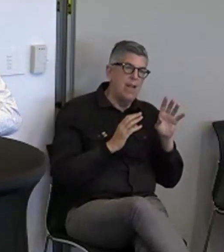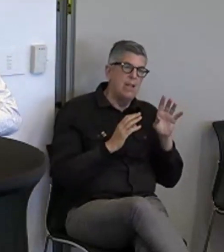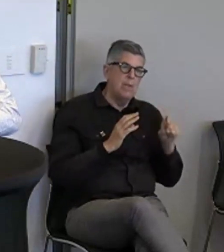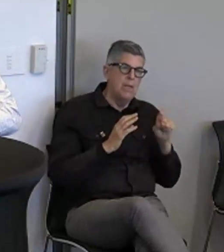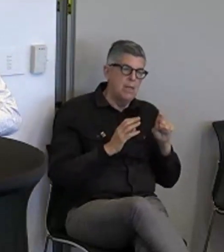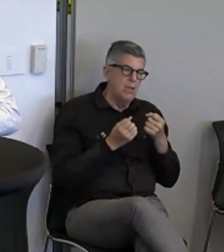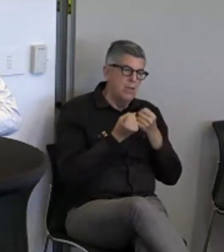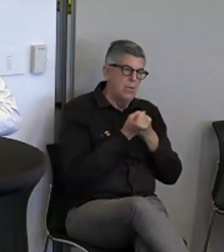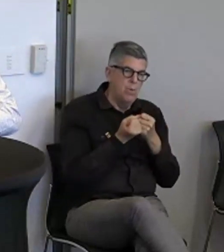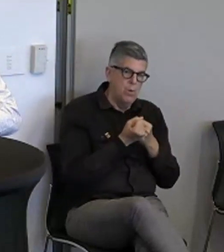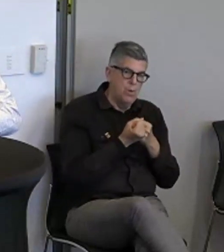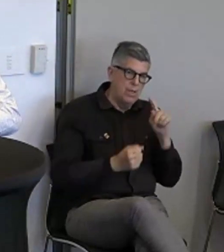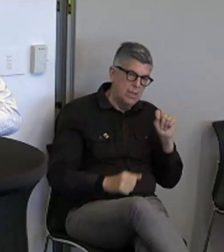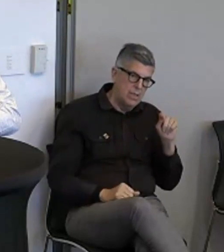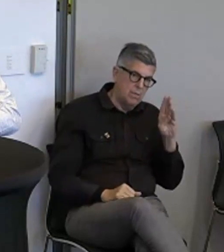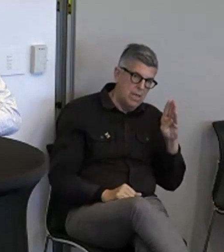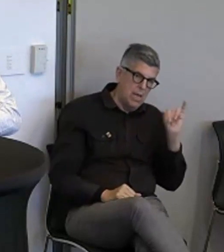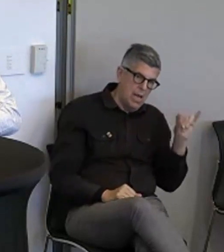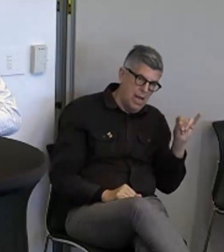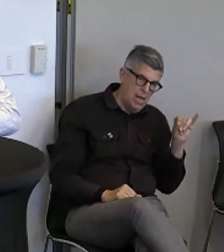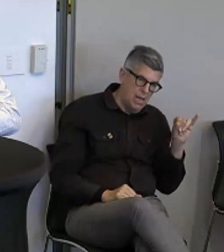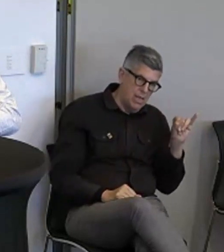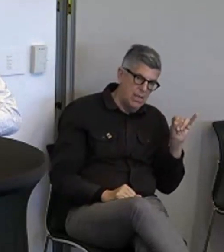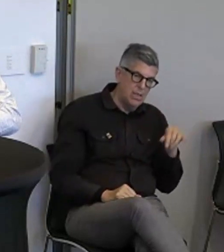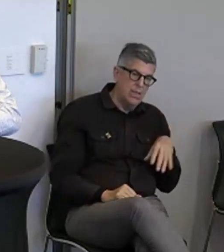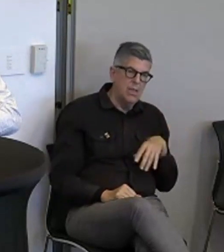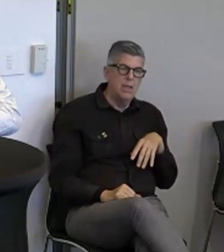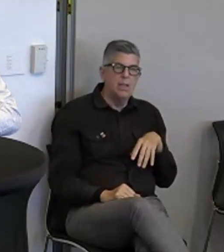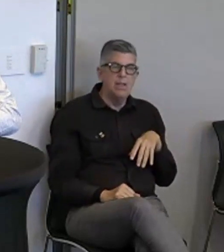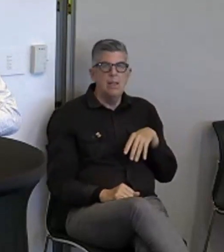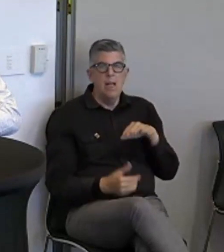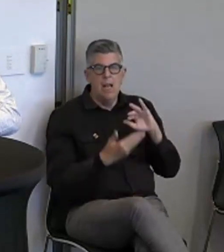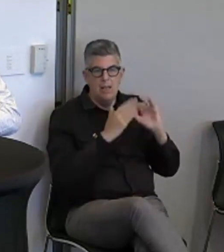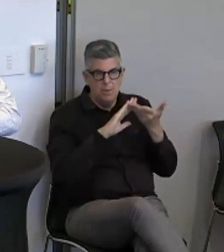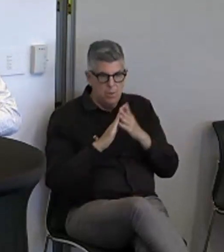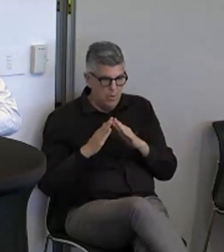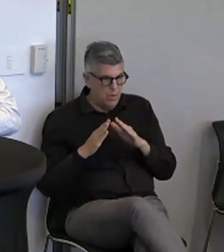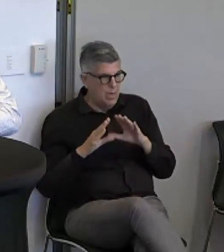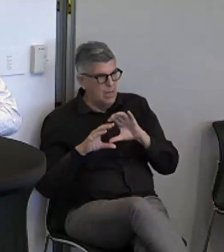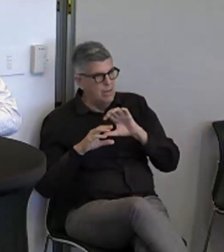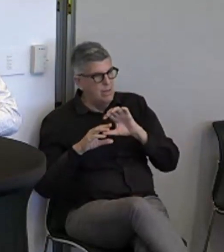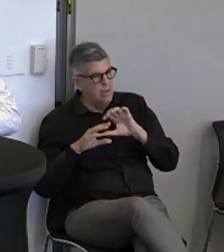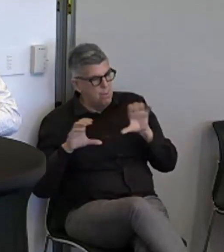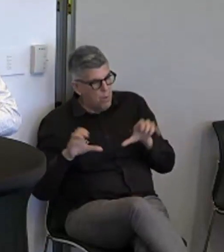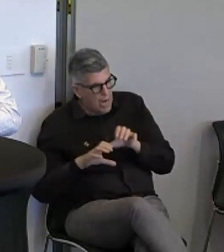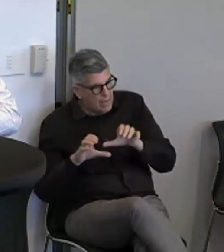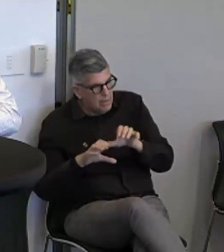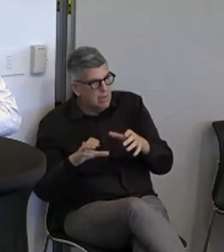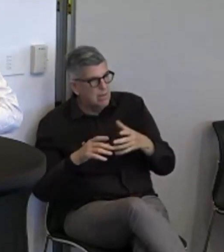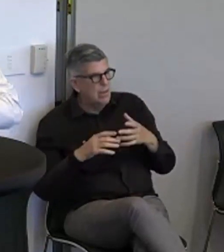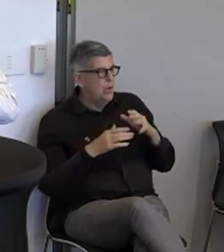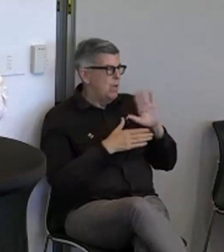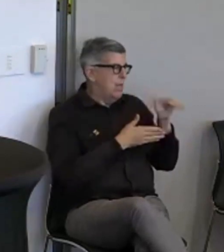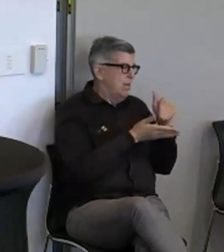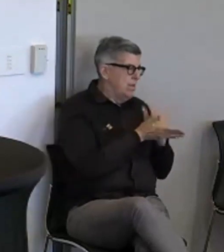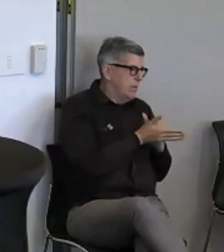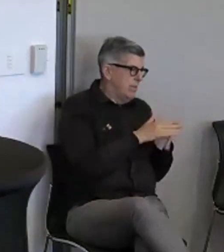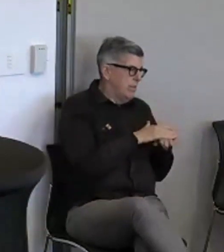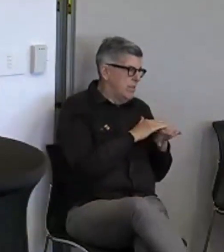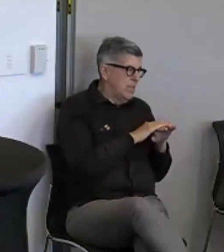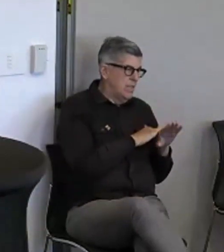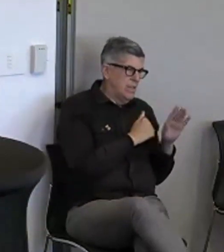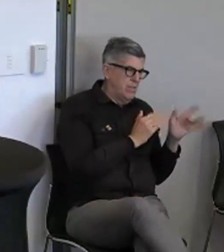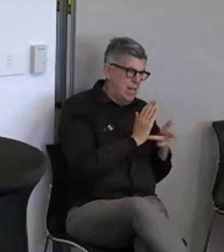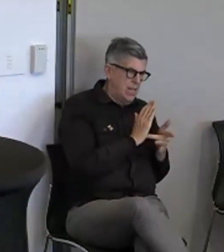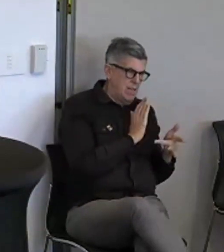TVIs. So, you know, supporting the TVIs communities of practice. You know, what the Center for Assistive Technology training program is